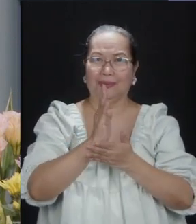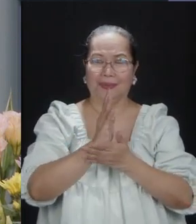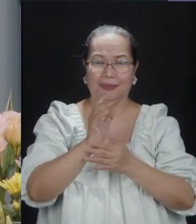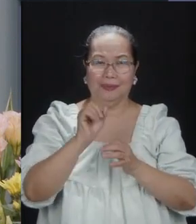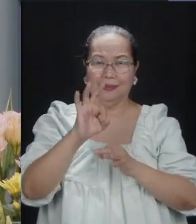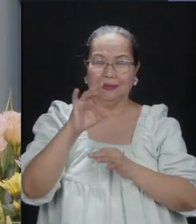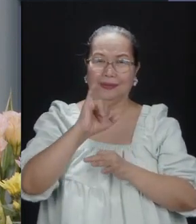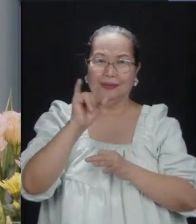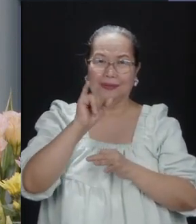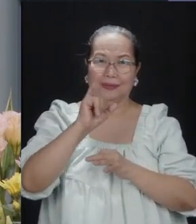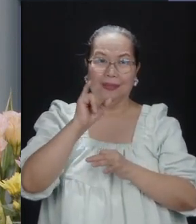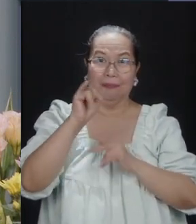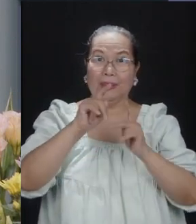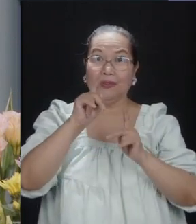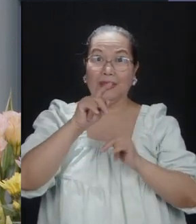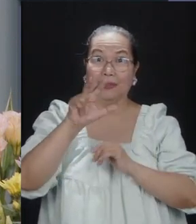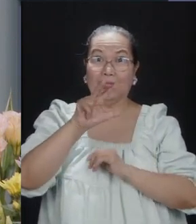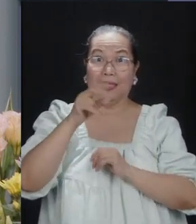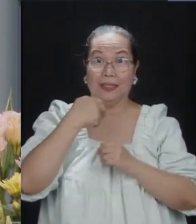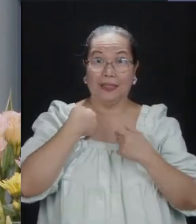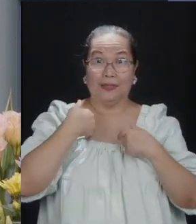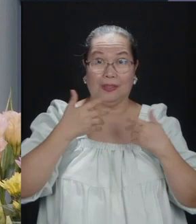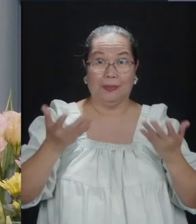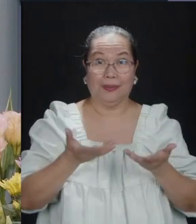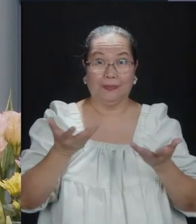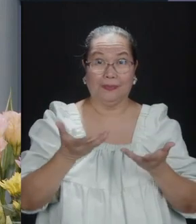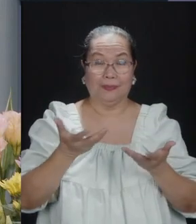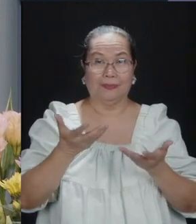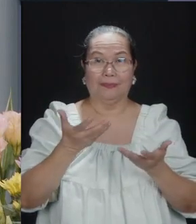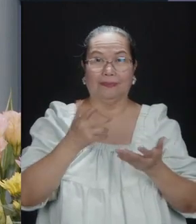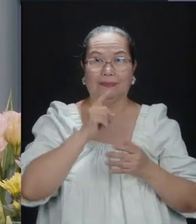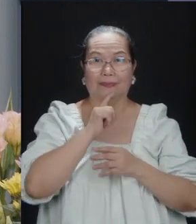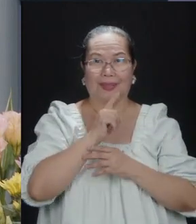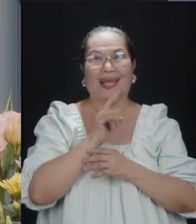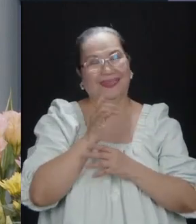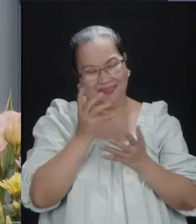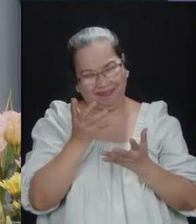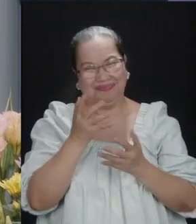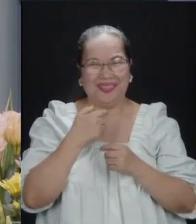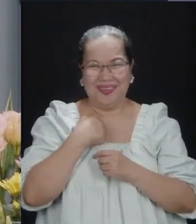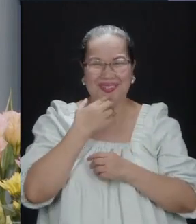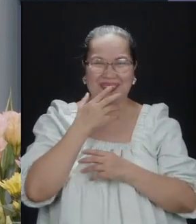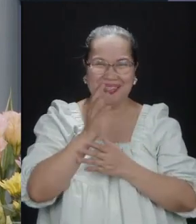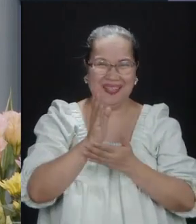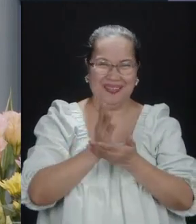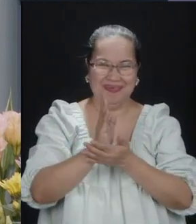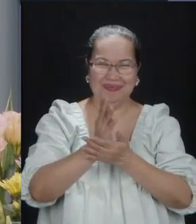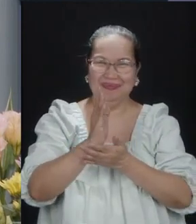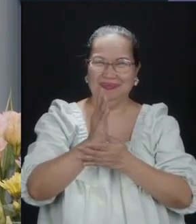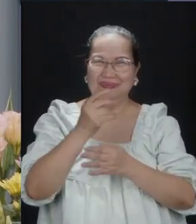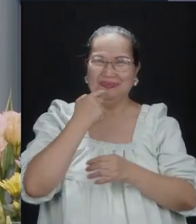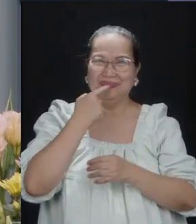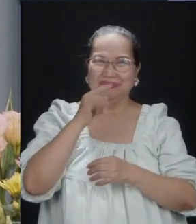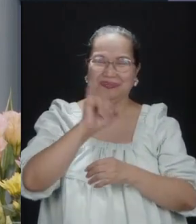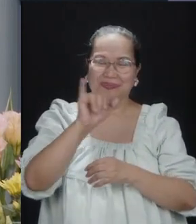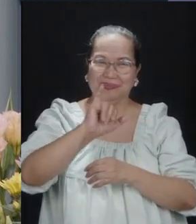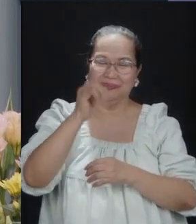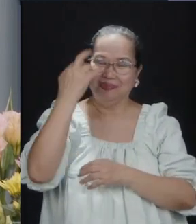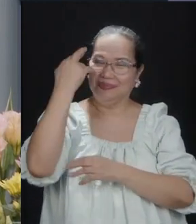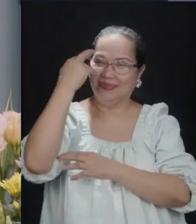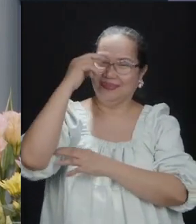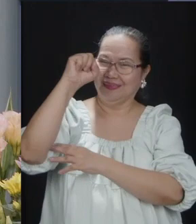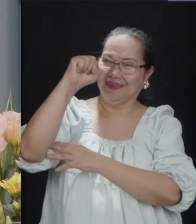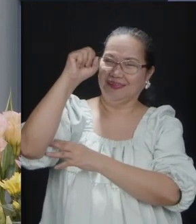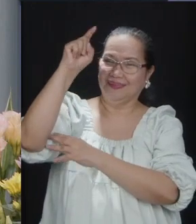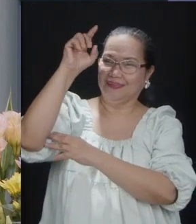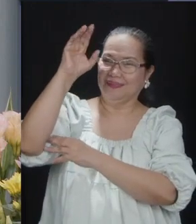rebelled and engaged in widespread idolatry. So there was this cycle of rebellion.